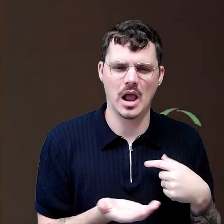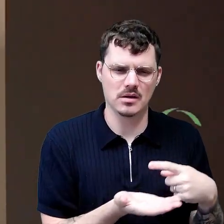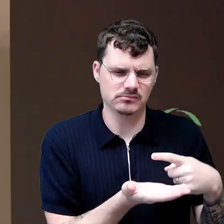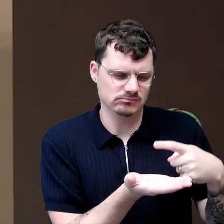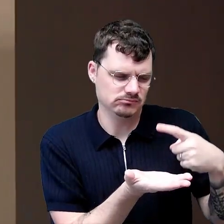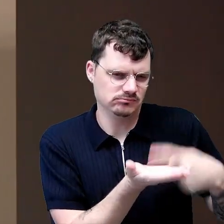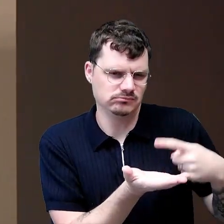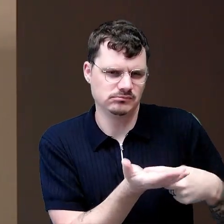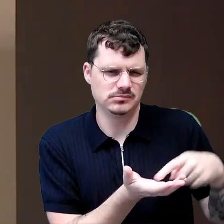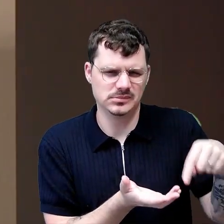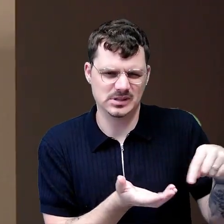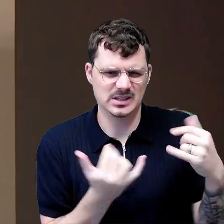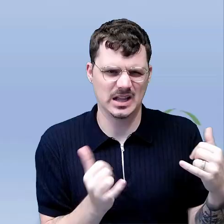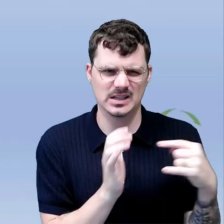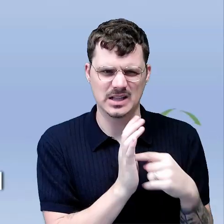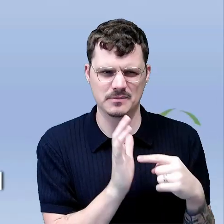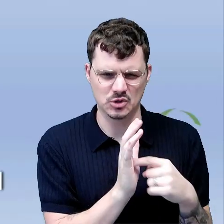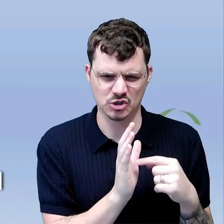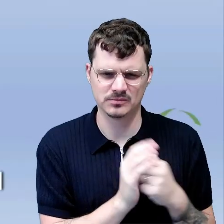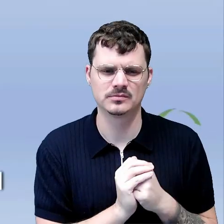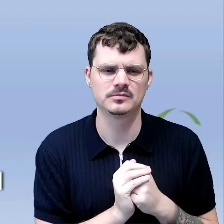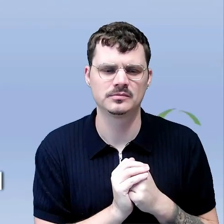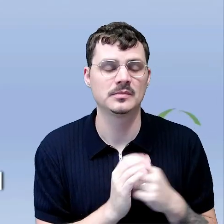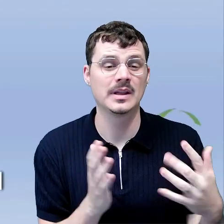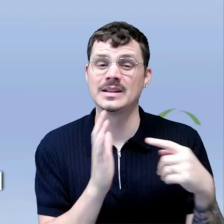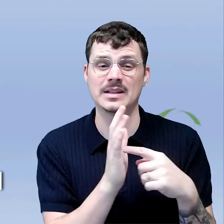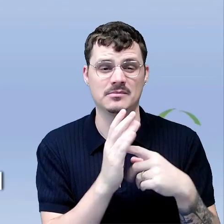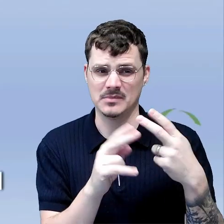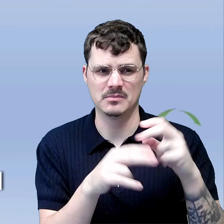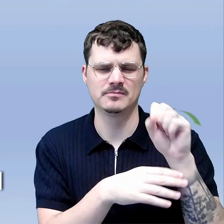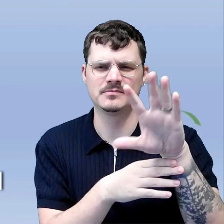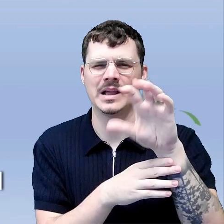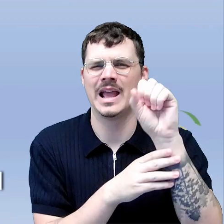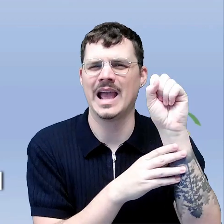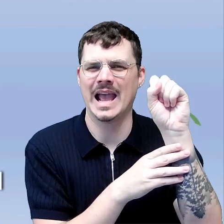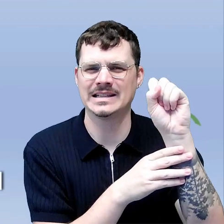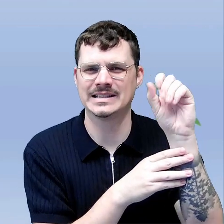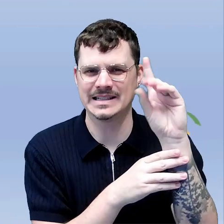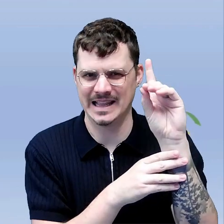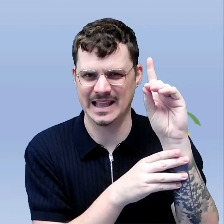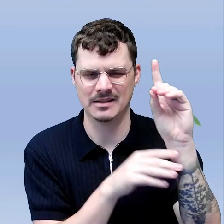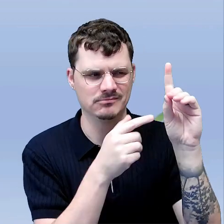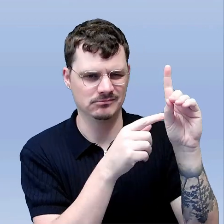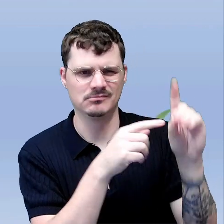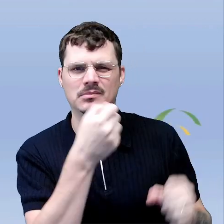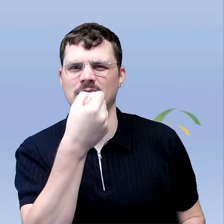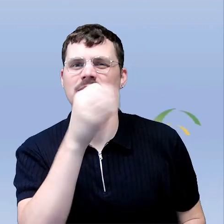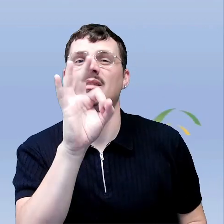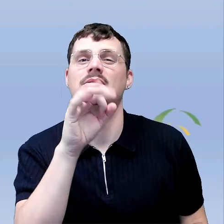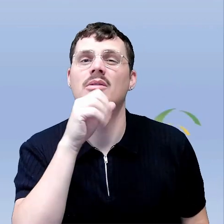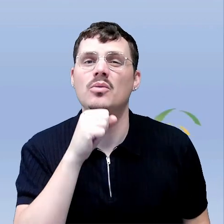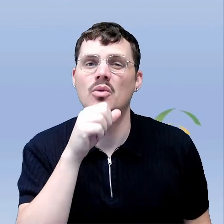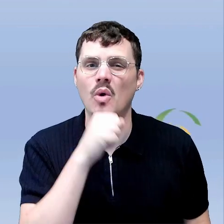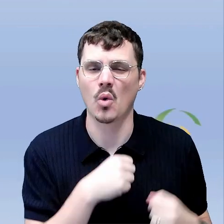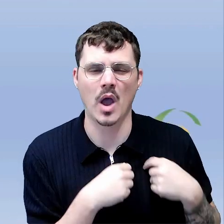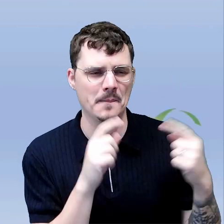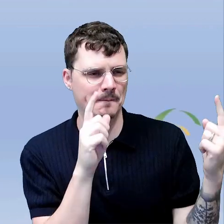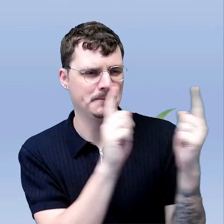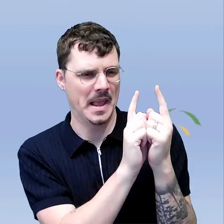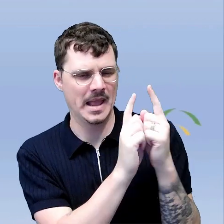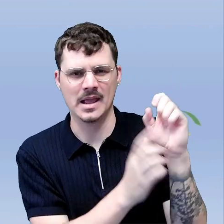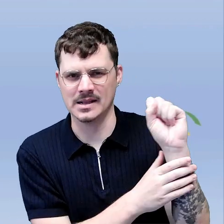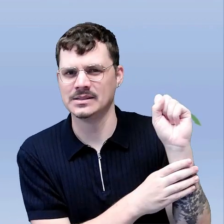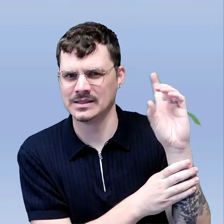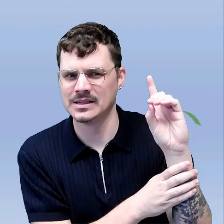this particular example of a fella named SD, who was 19 when I first met him.